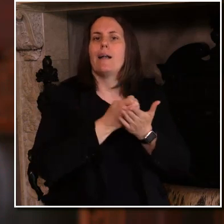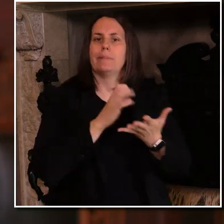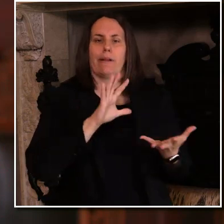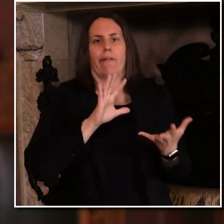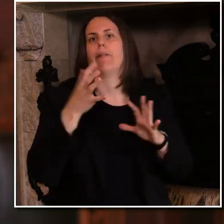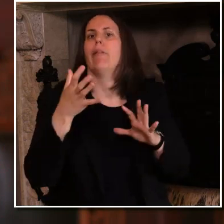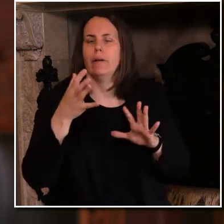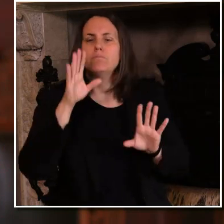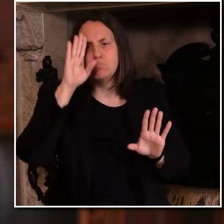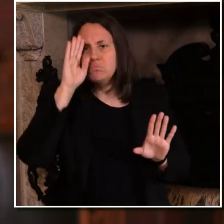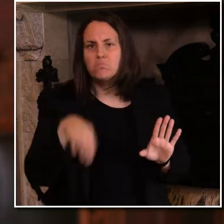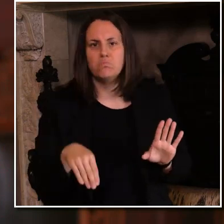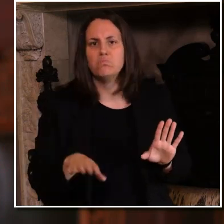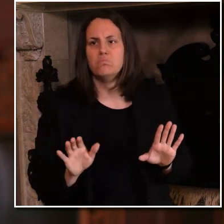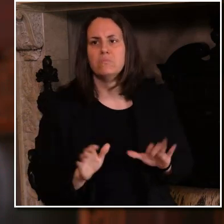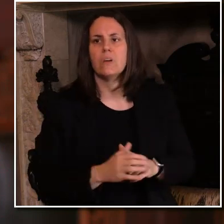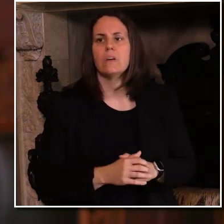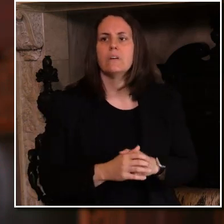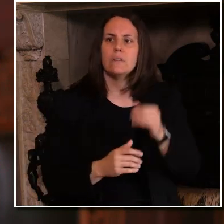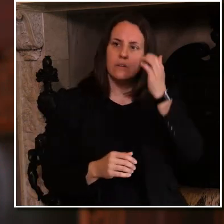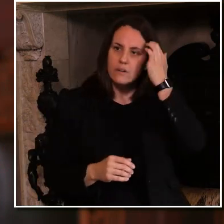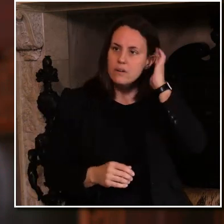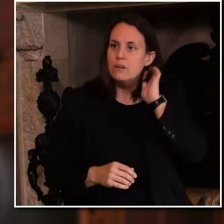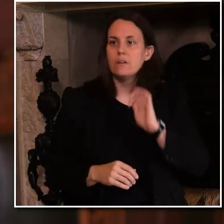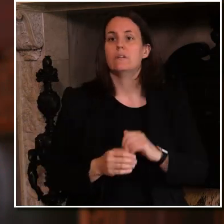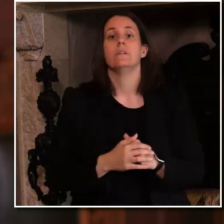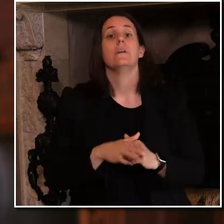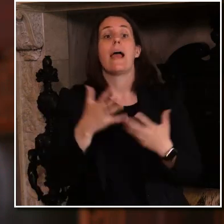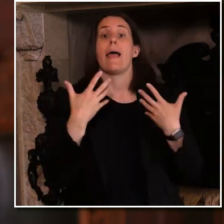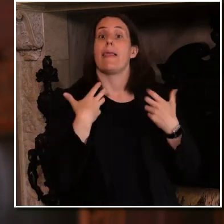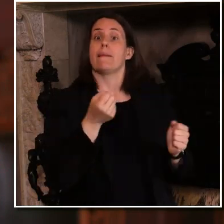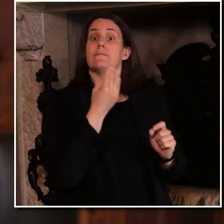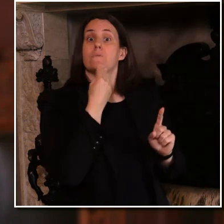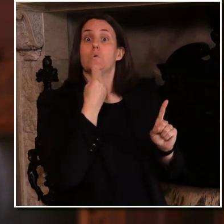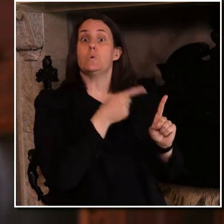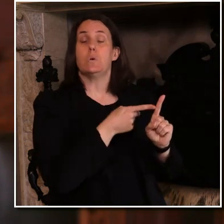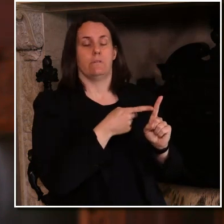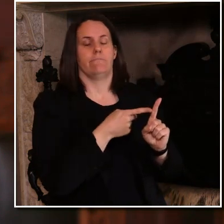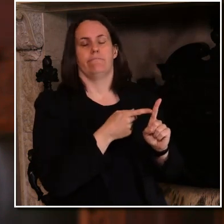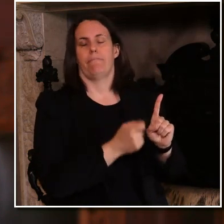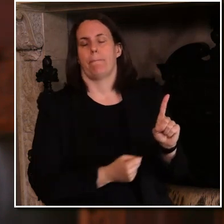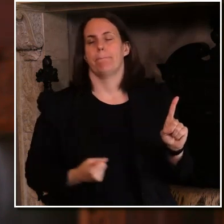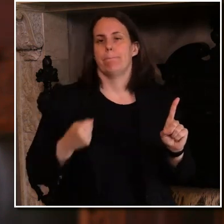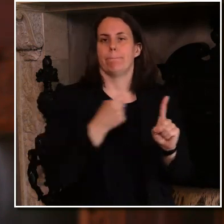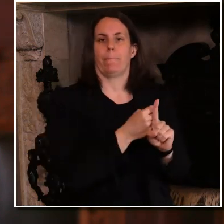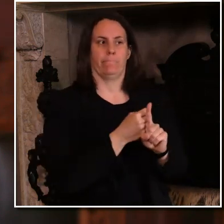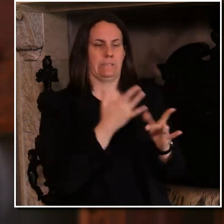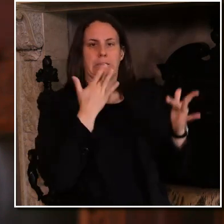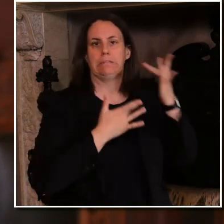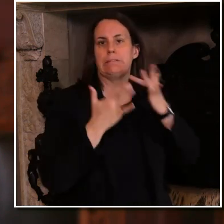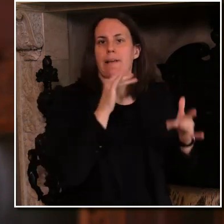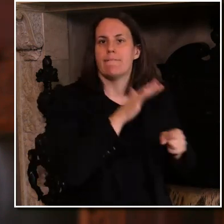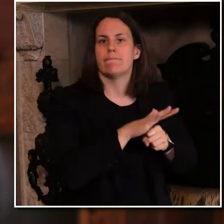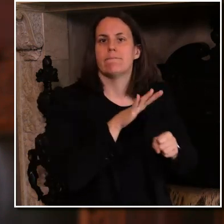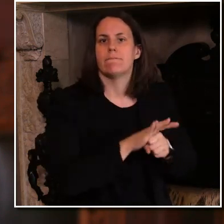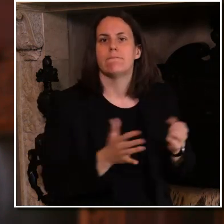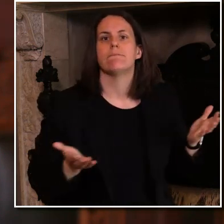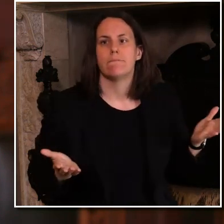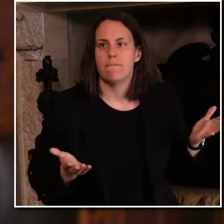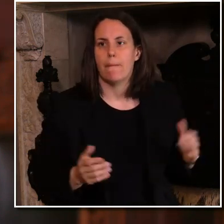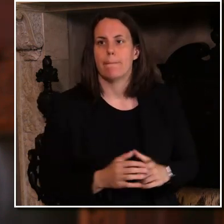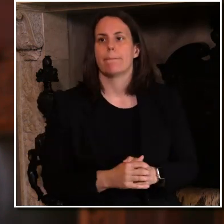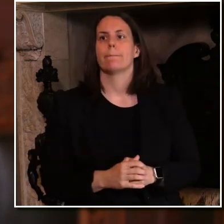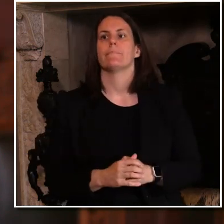over 400,000 students in Wisconsin receive free or reduced price lunches. Because schools are currently closed, many of